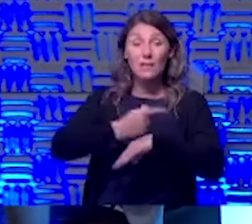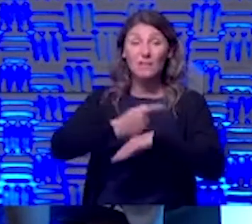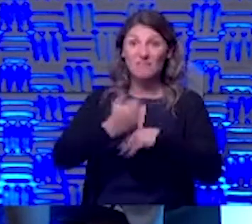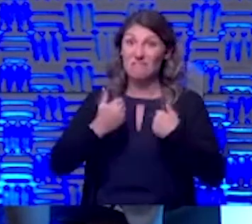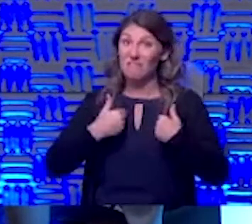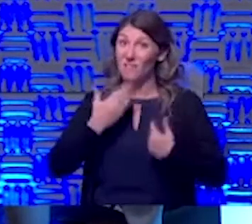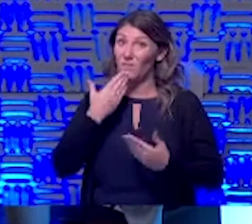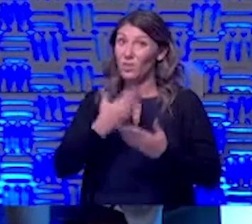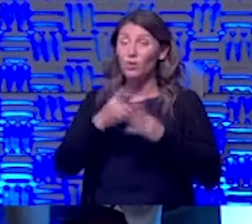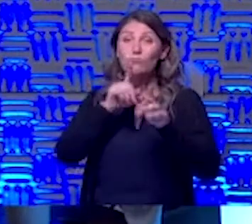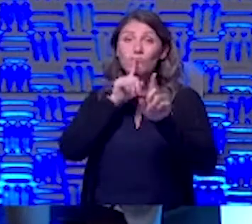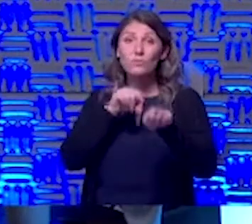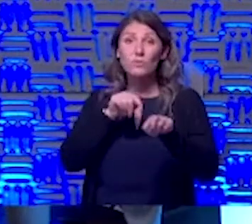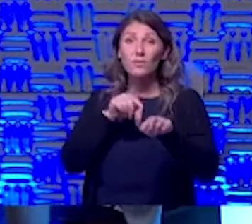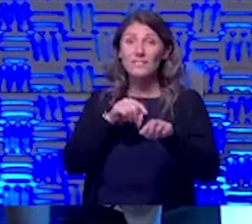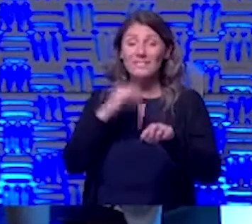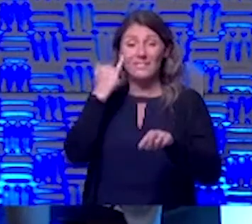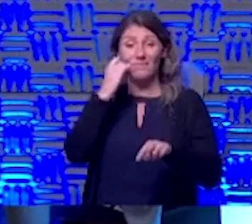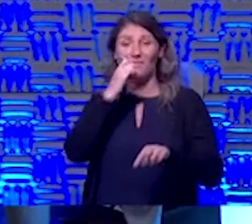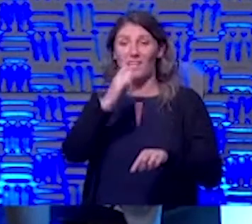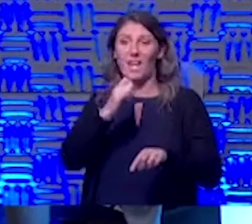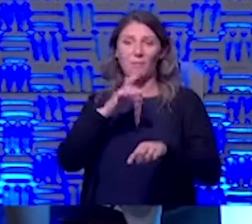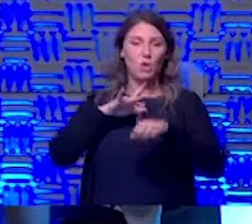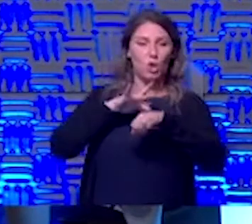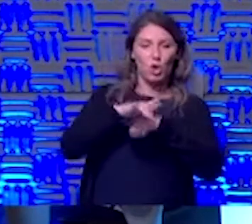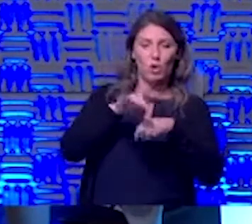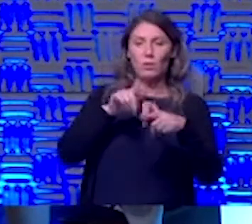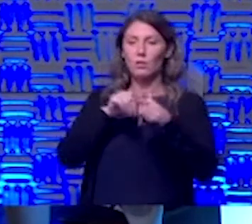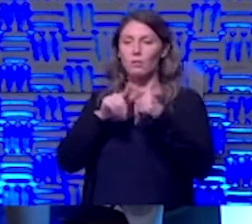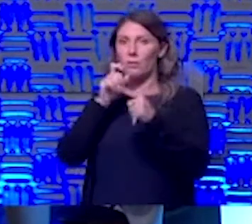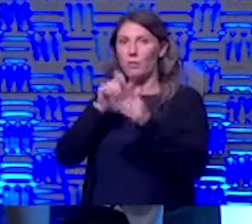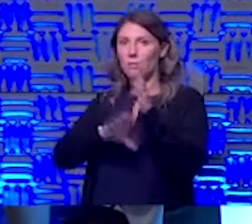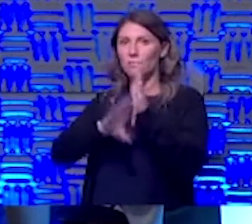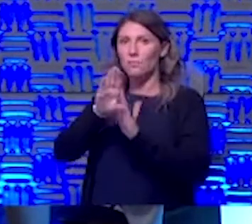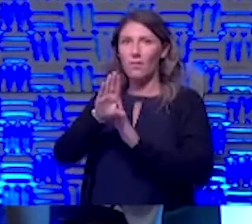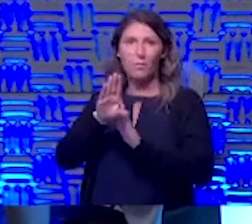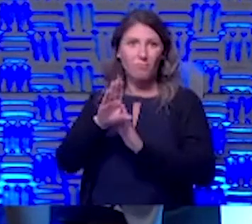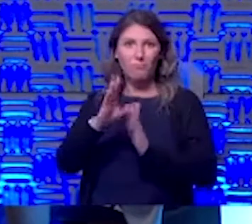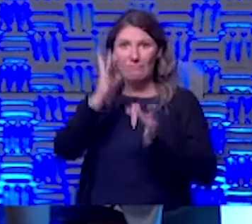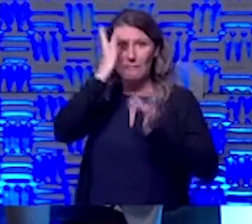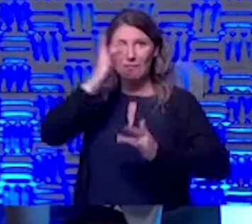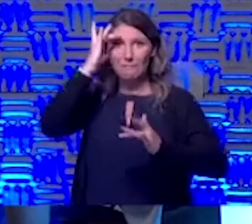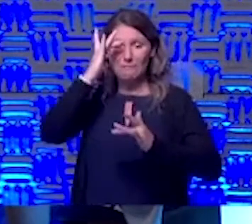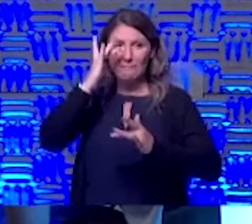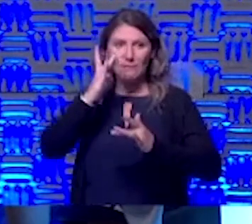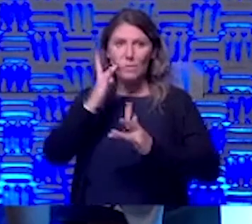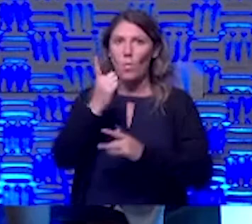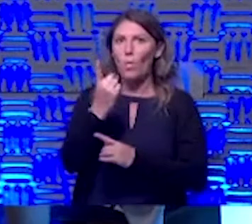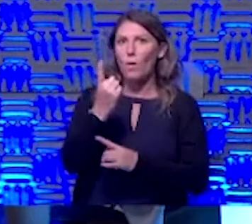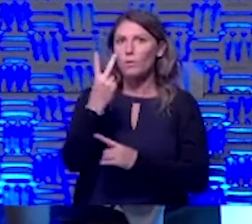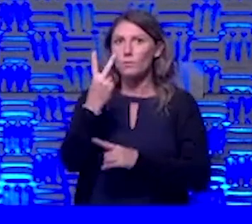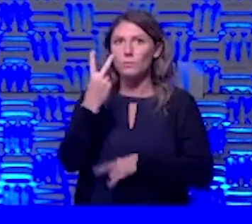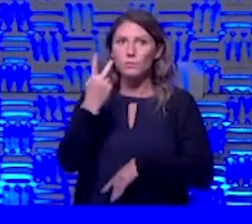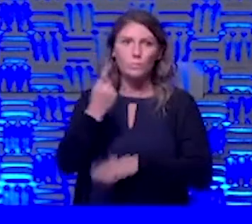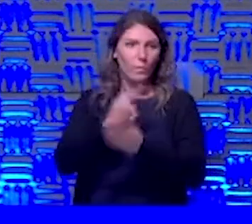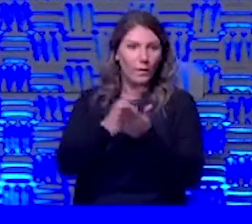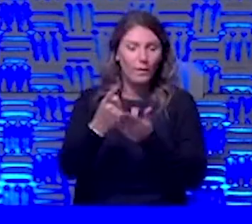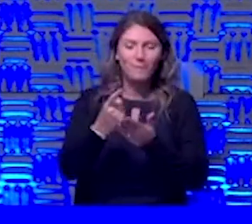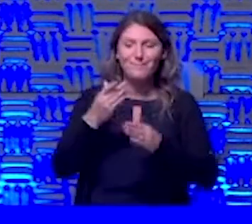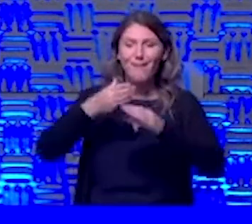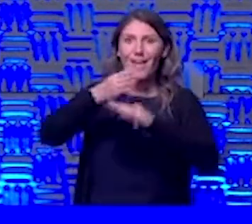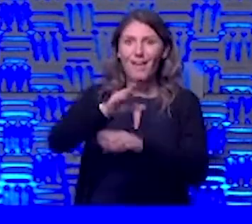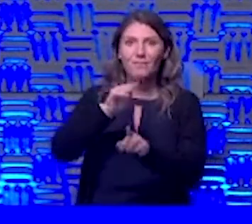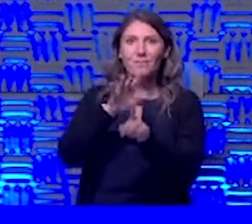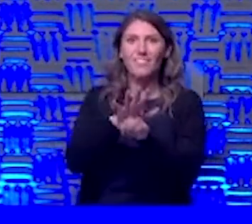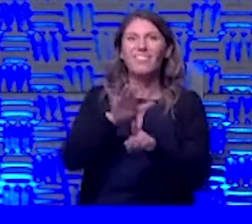results. Yeah. Otherwise, you could be too early because Right. you may not develop the disease for 1 to 2 weeks after exposure. Yep. And that's why the 14 days, and that's